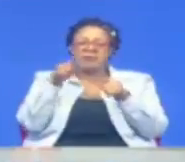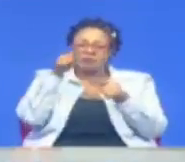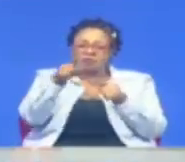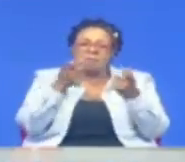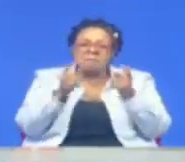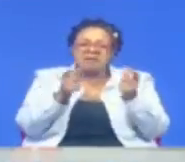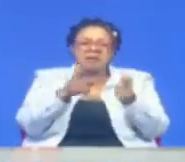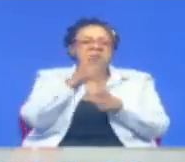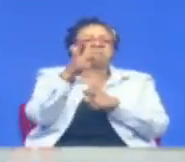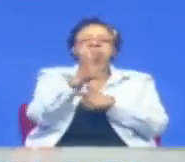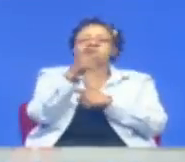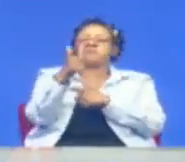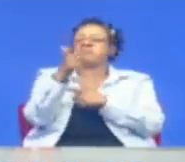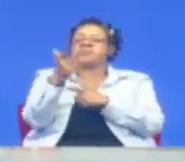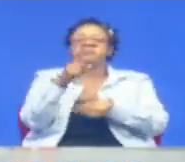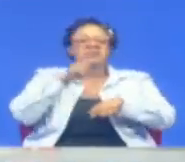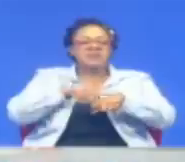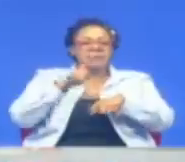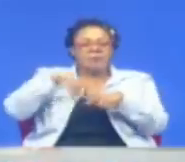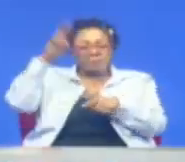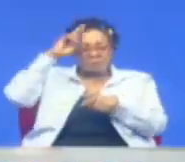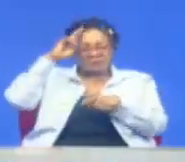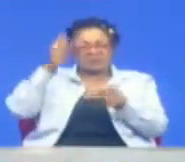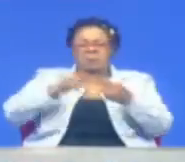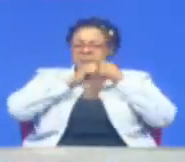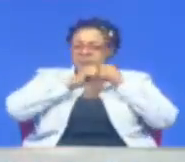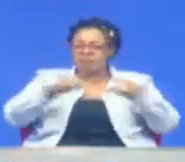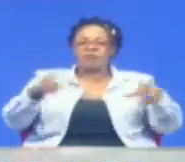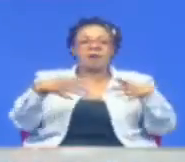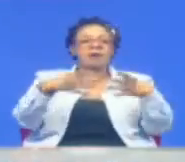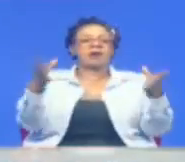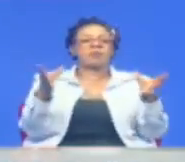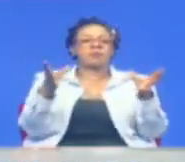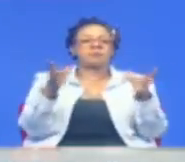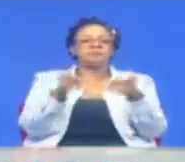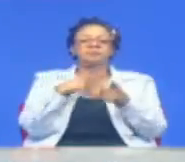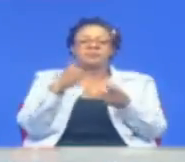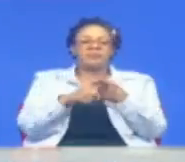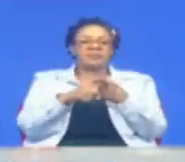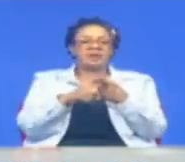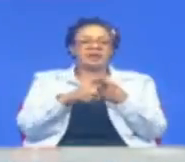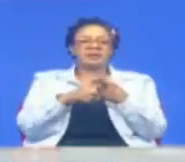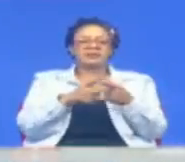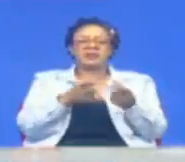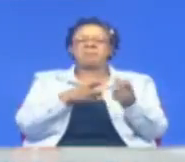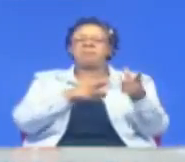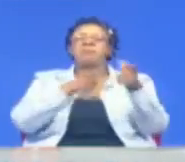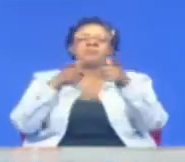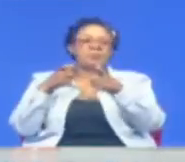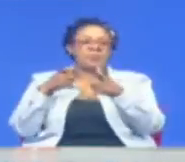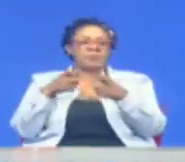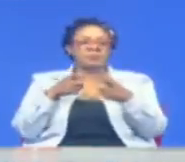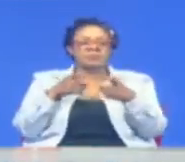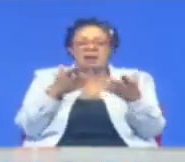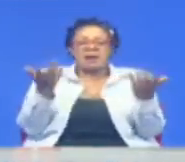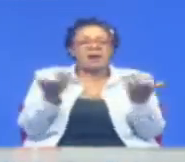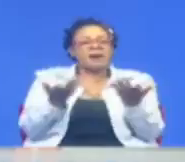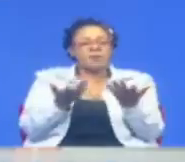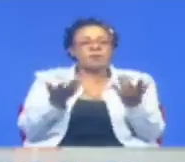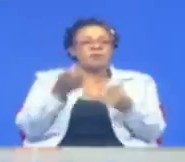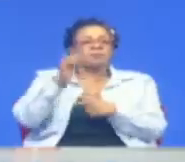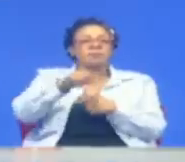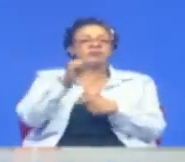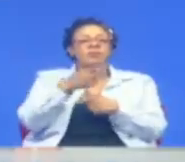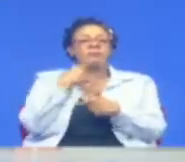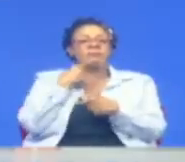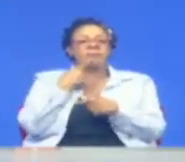police comes to disperse the crowd and they fire tear gas. How will tear gas say,